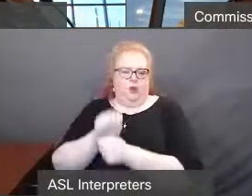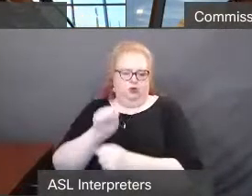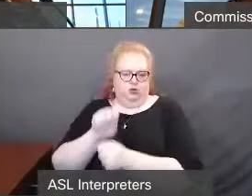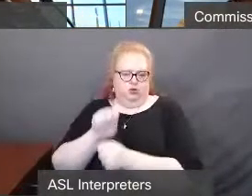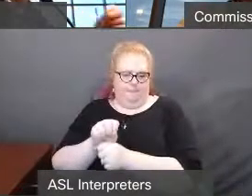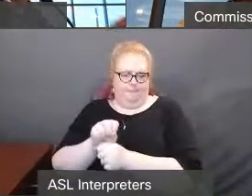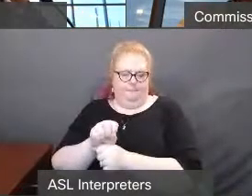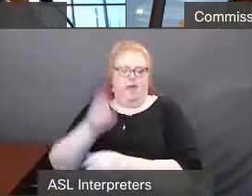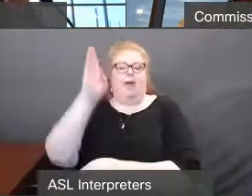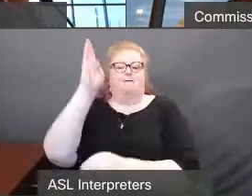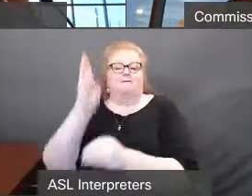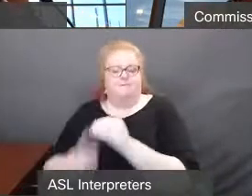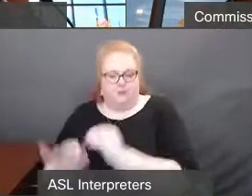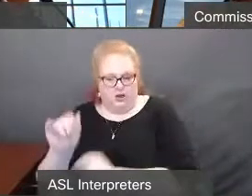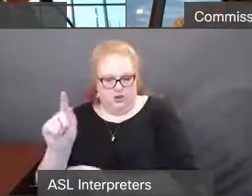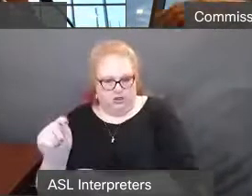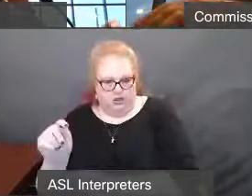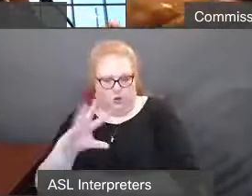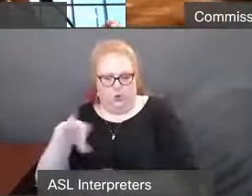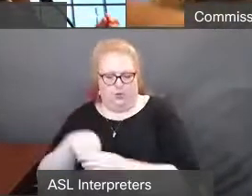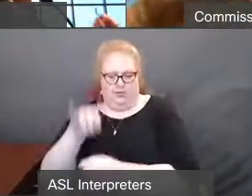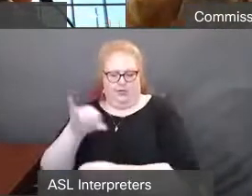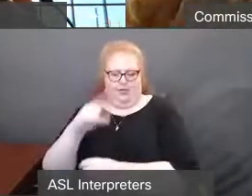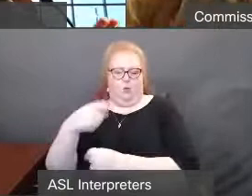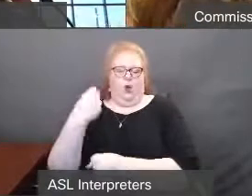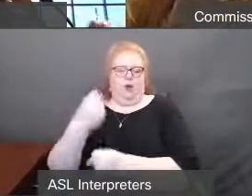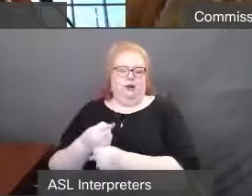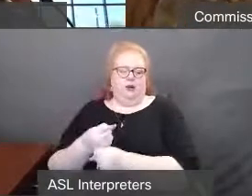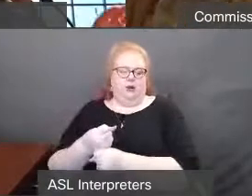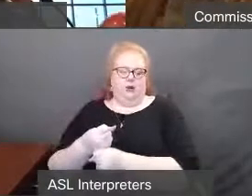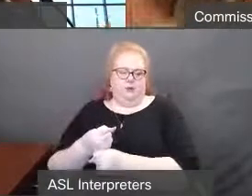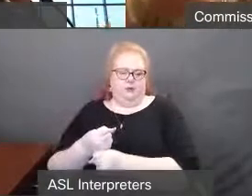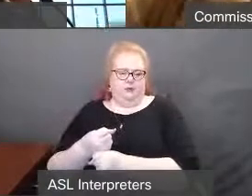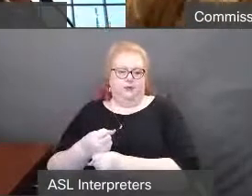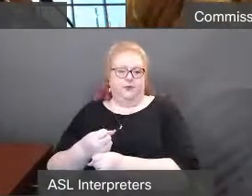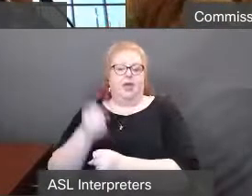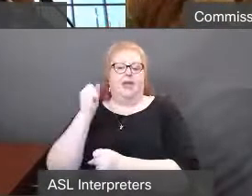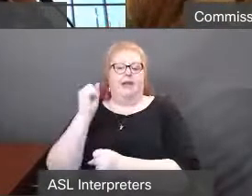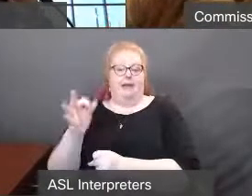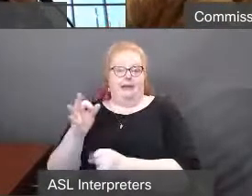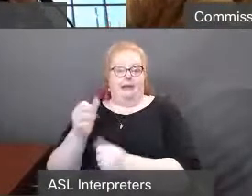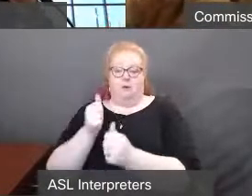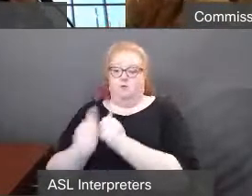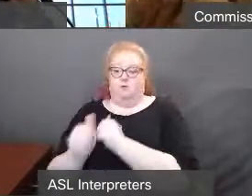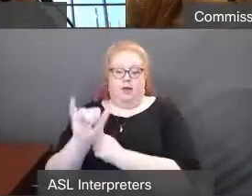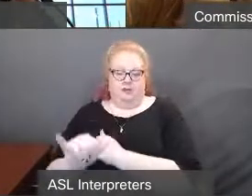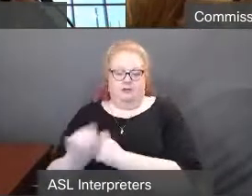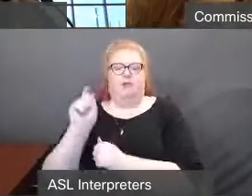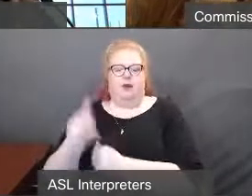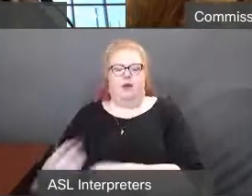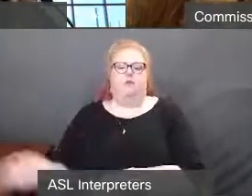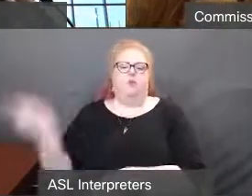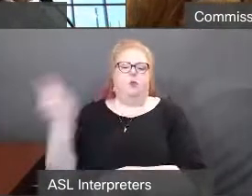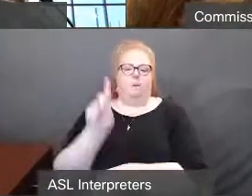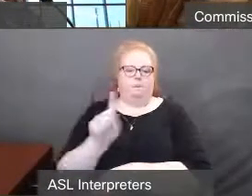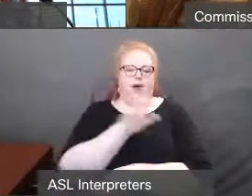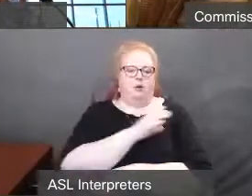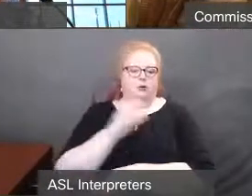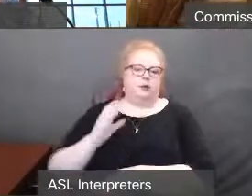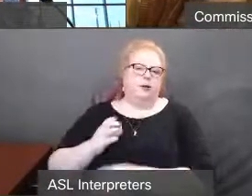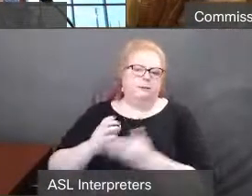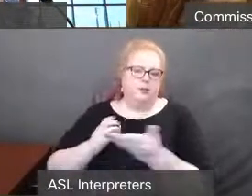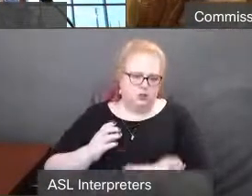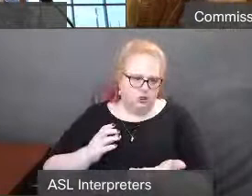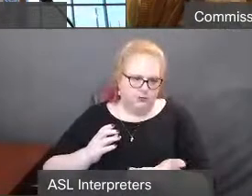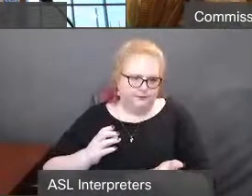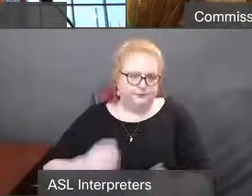finish it. Beyond that time, they have to come back to this commission. Okay. And as